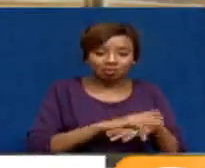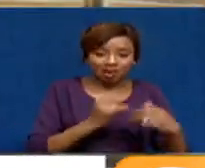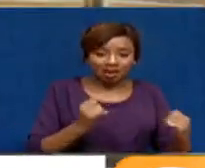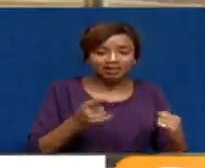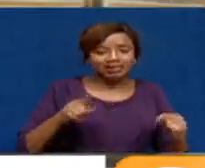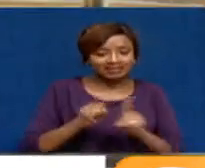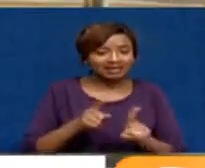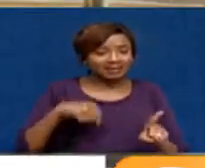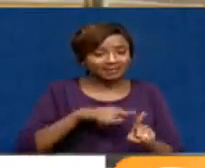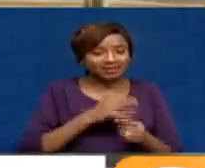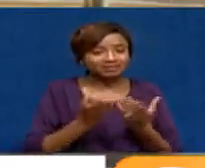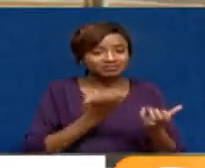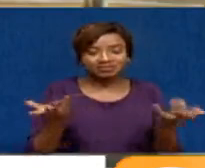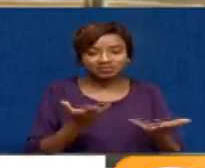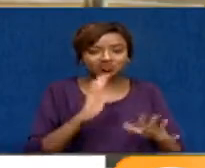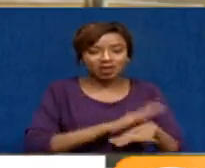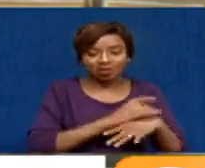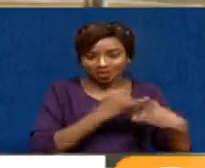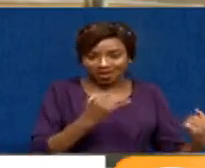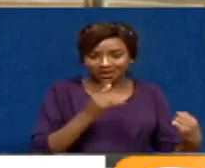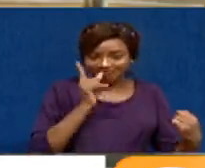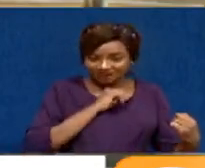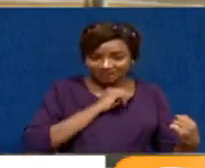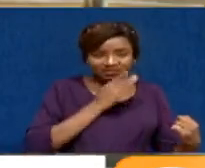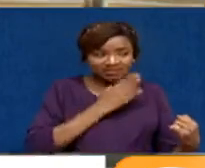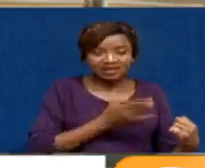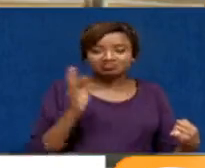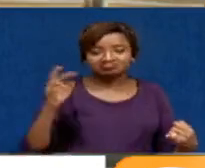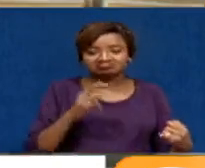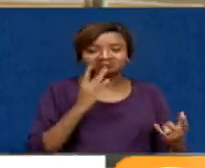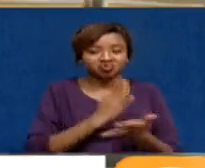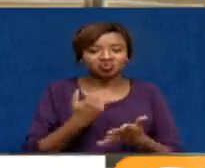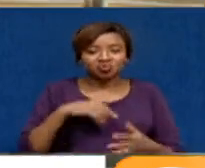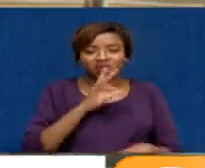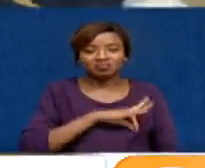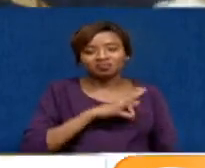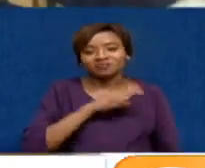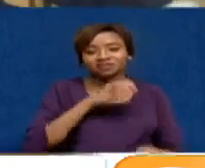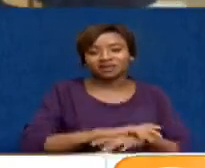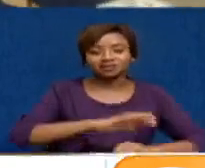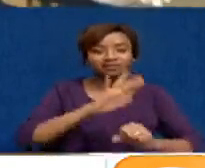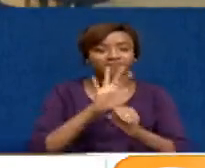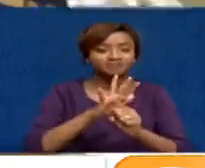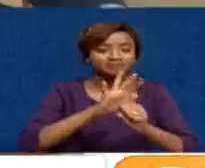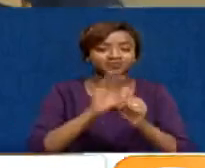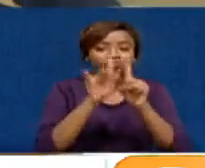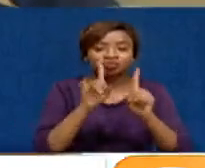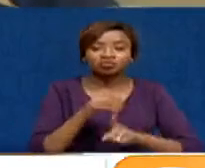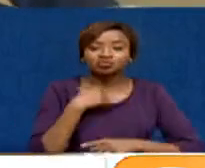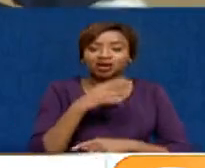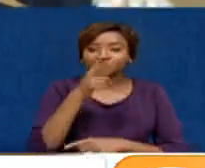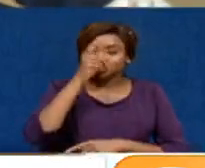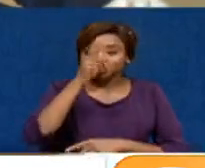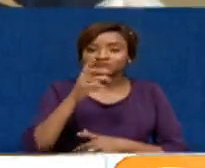a business that was already available online and ready, we really made a lot of sales online. With 20 employees helping